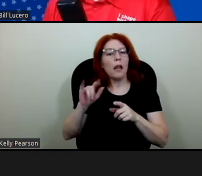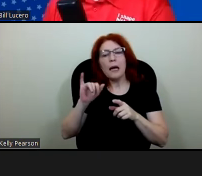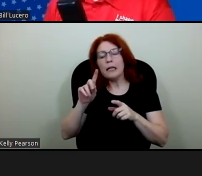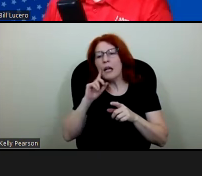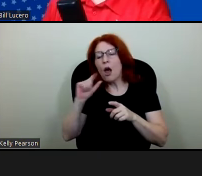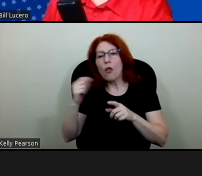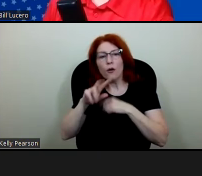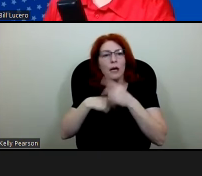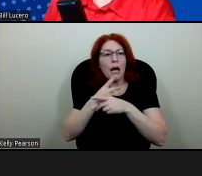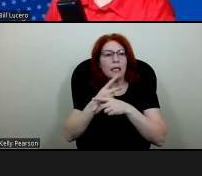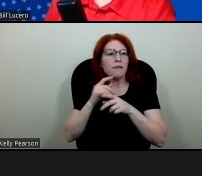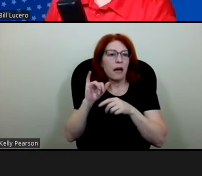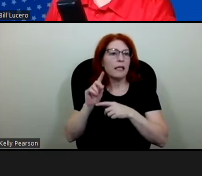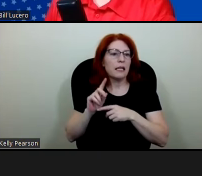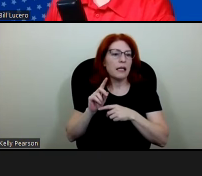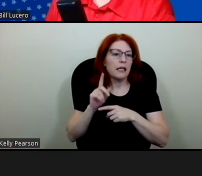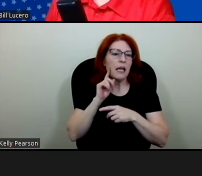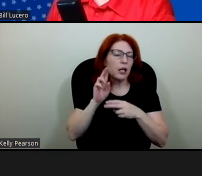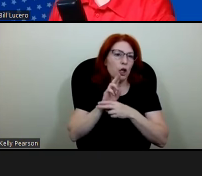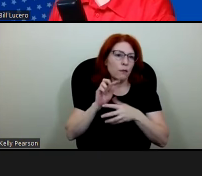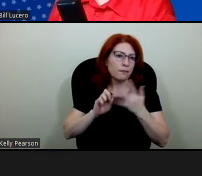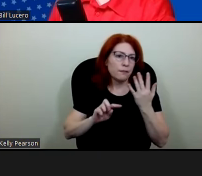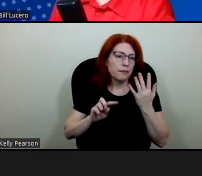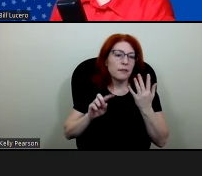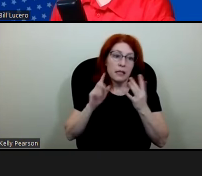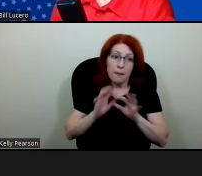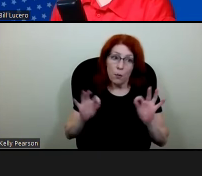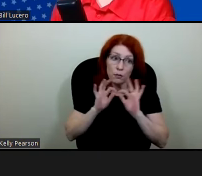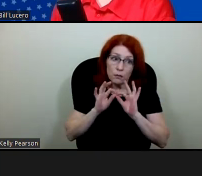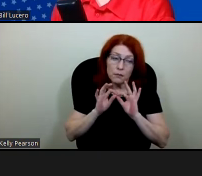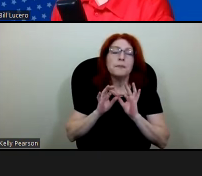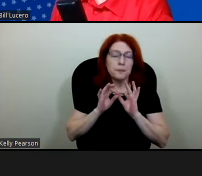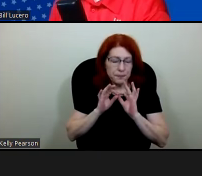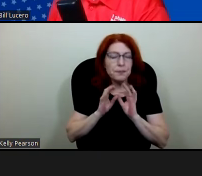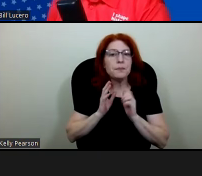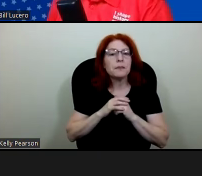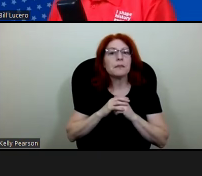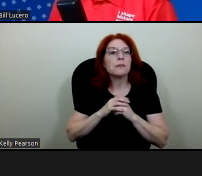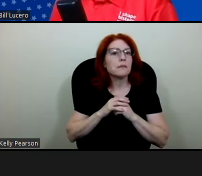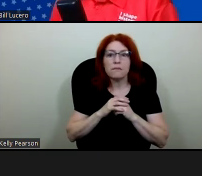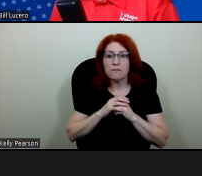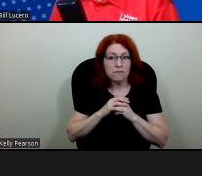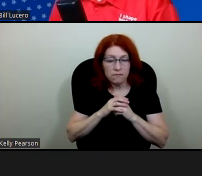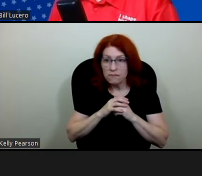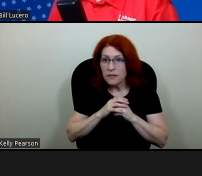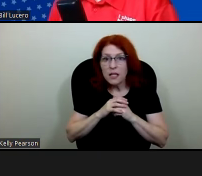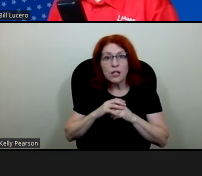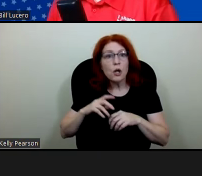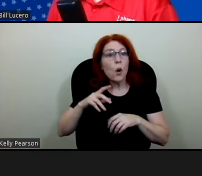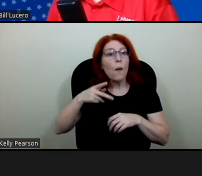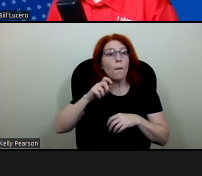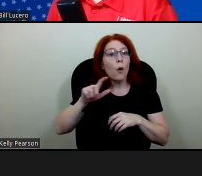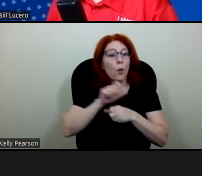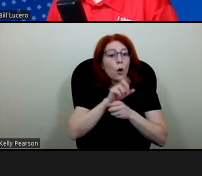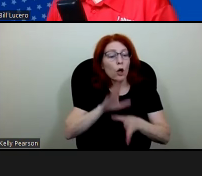can use accommodations when voting. Okay, very important. All right, so we don't have anything left in poll workers, but we do